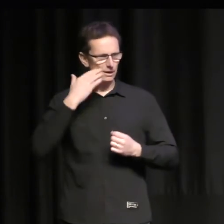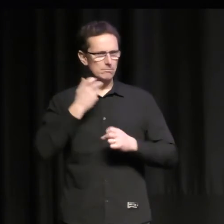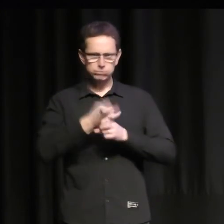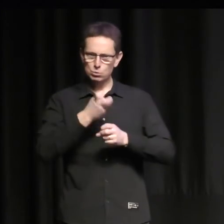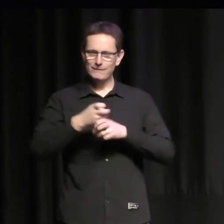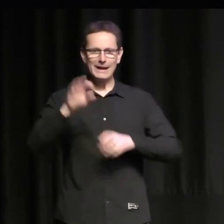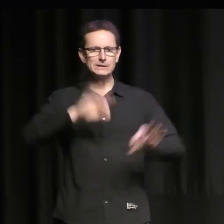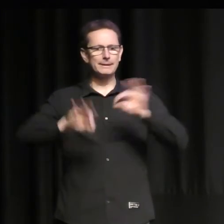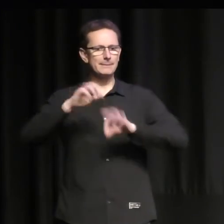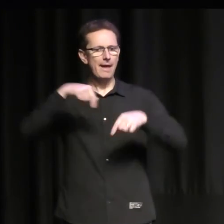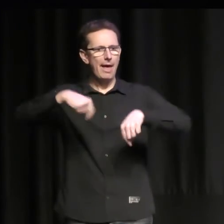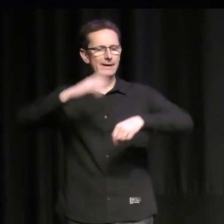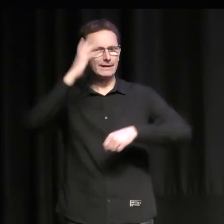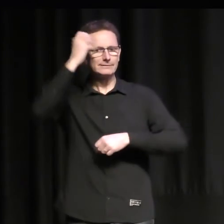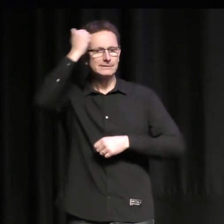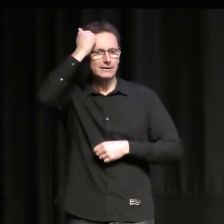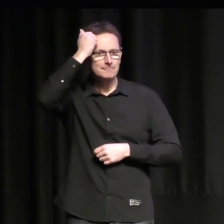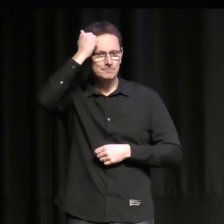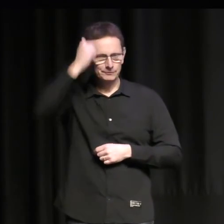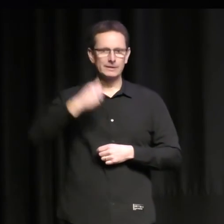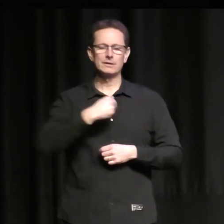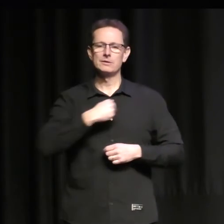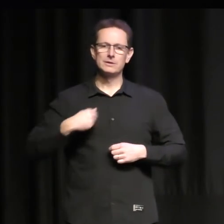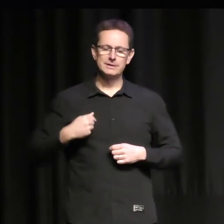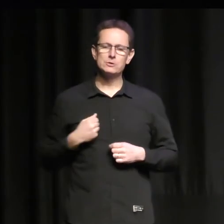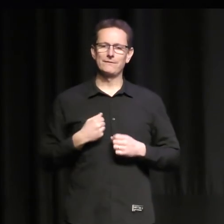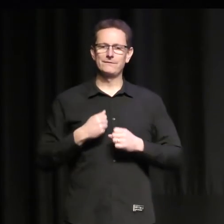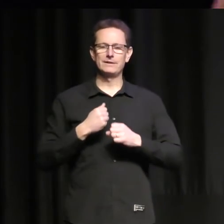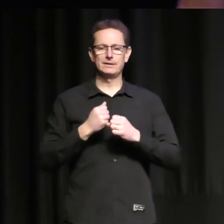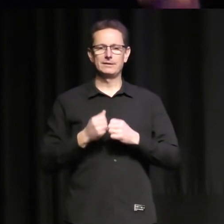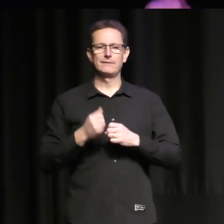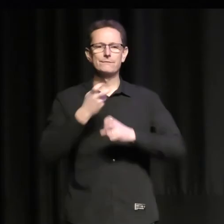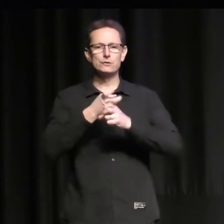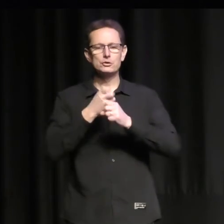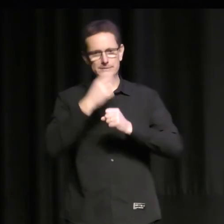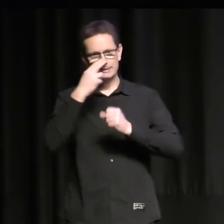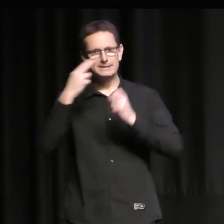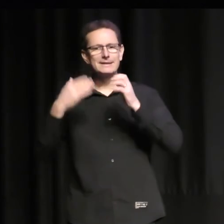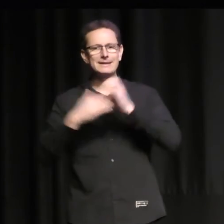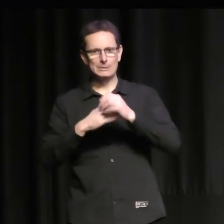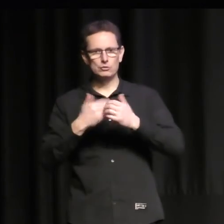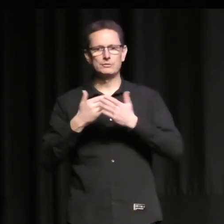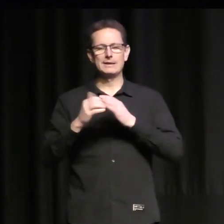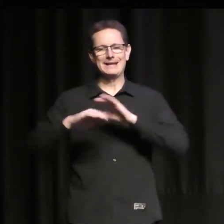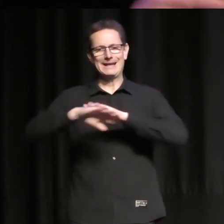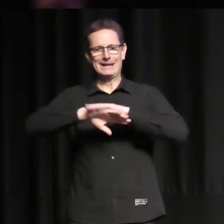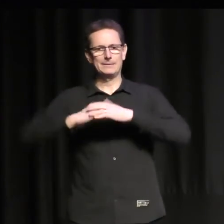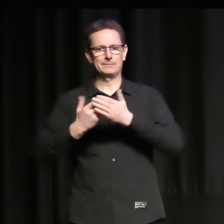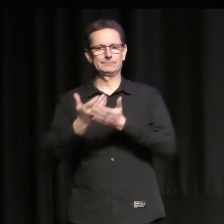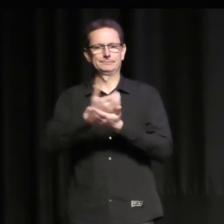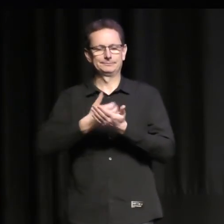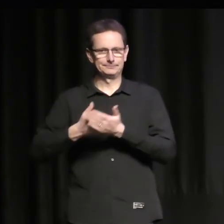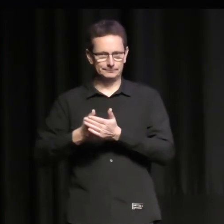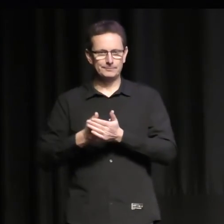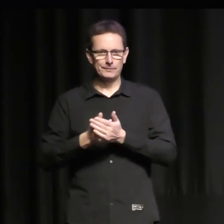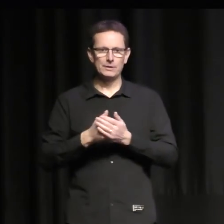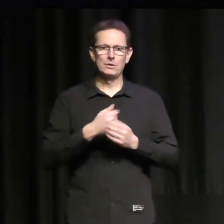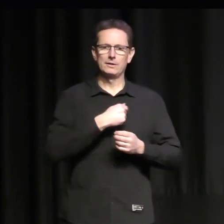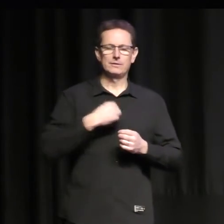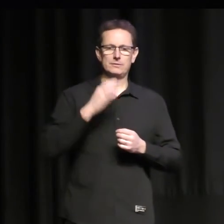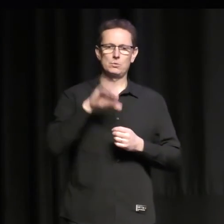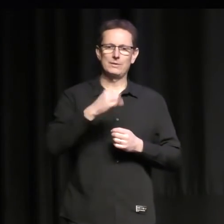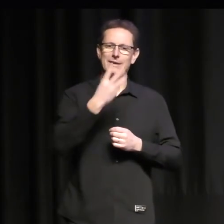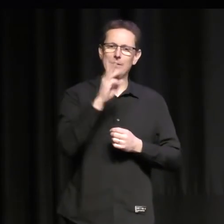we launched a basic income pilot. It took us 3 years to get approval, raise the money, to, all